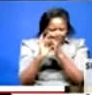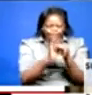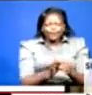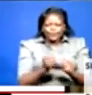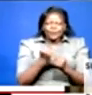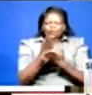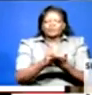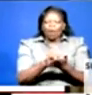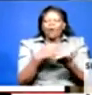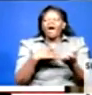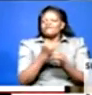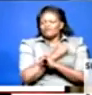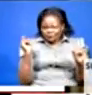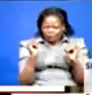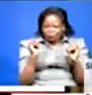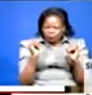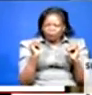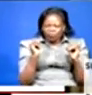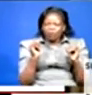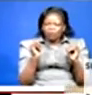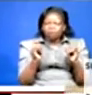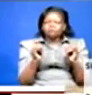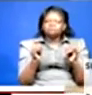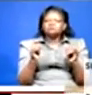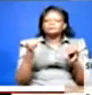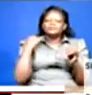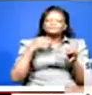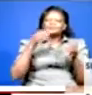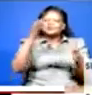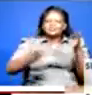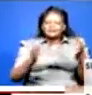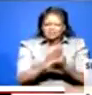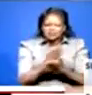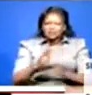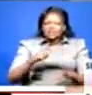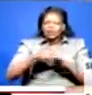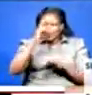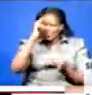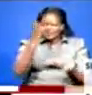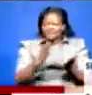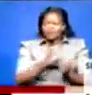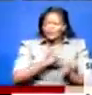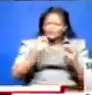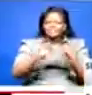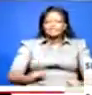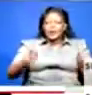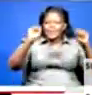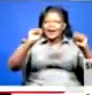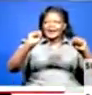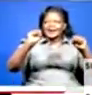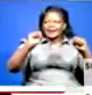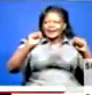ensure efficiency in the criminal justice sector. The National Police Service Commission Chairman Eliud Kinuthia,